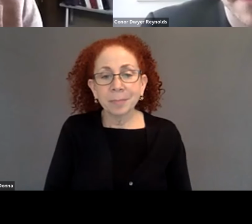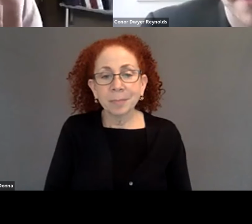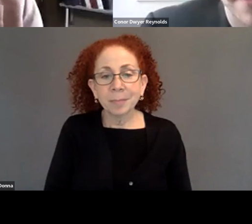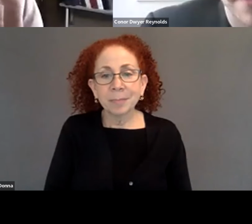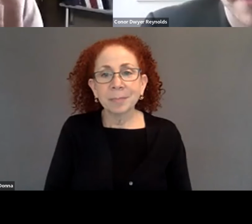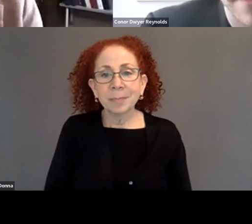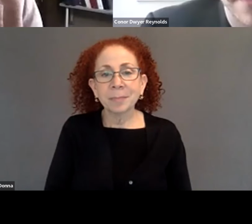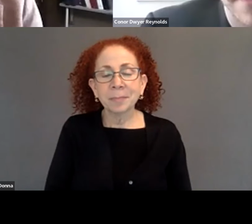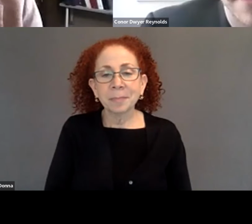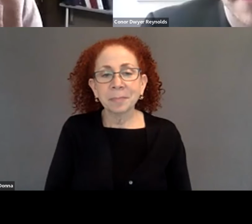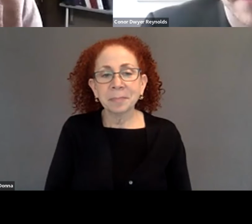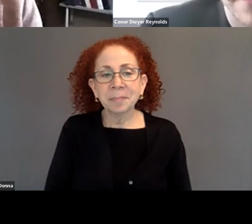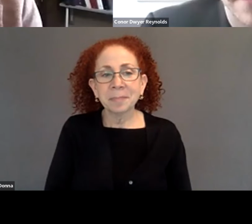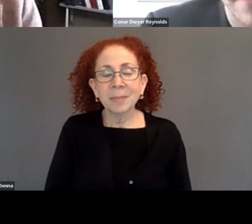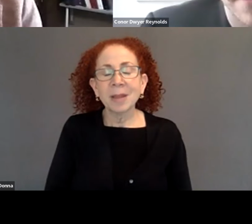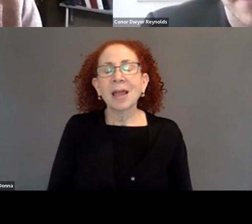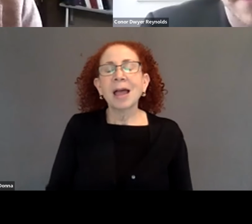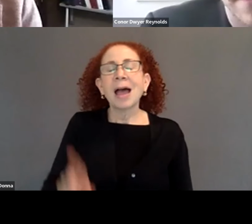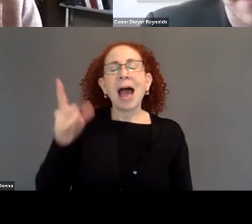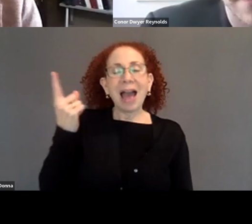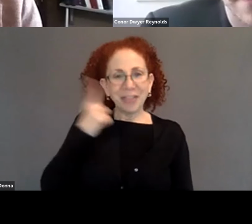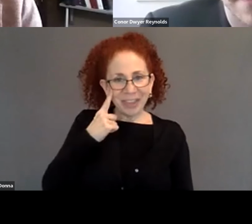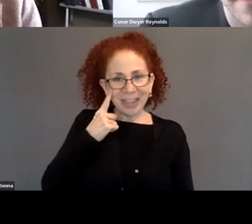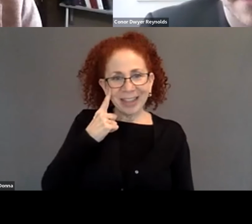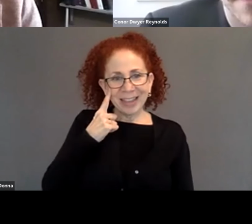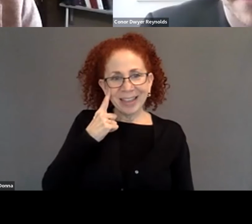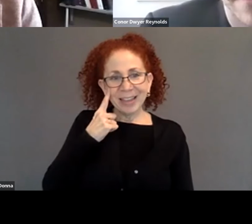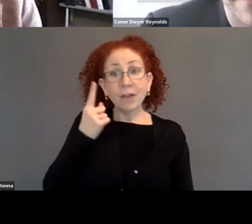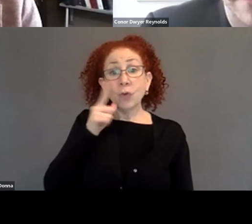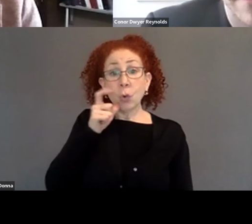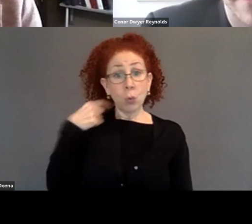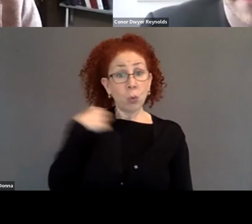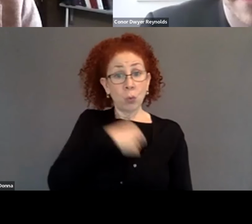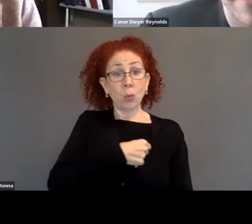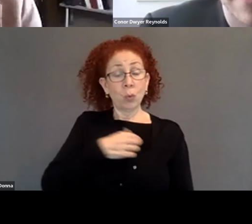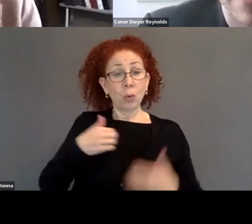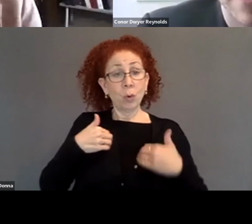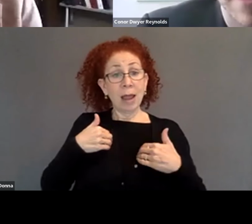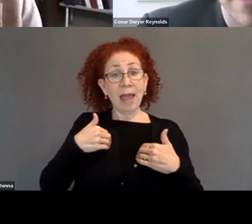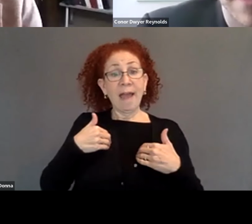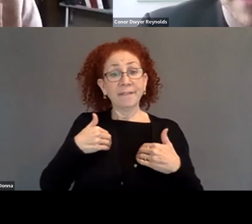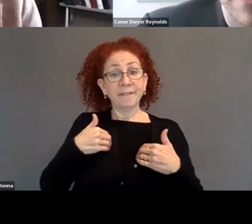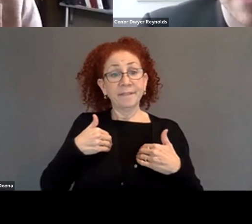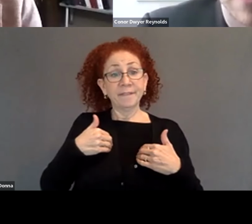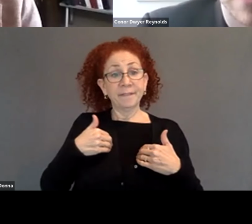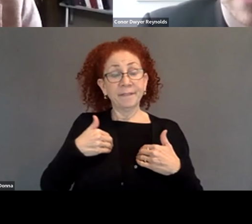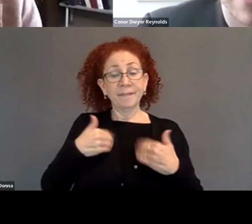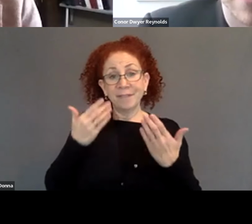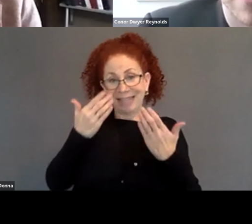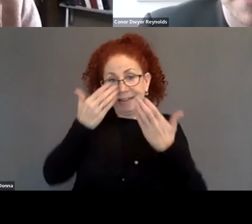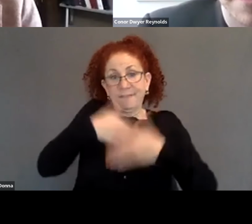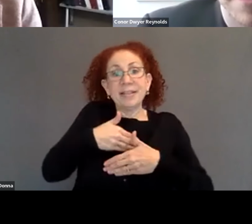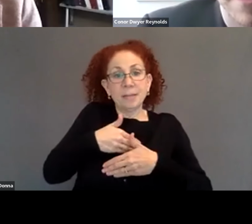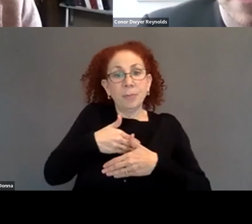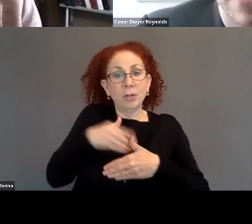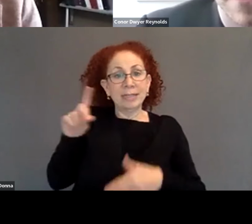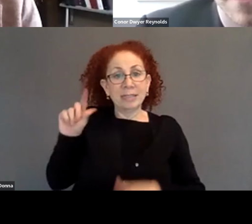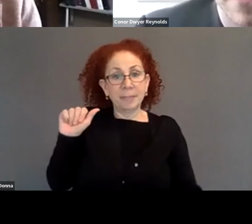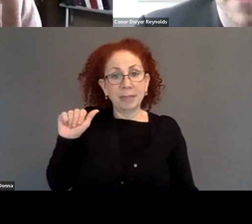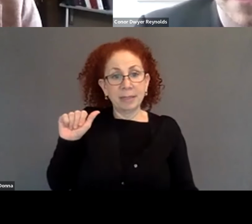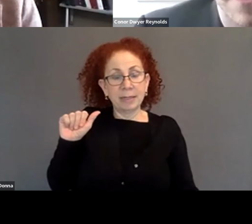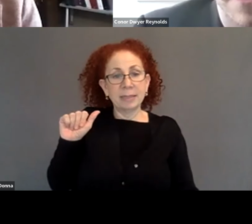certainly I do think that the type of, for those of us who have invisible disabilities,